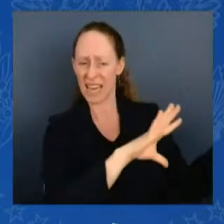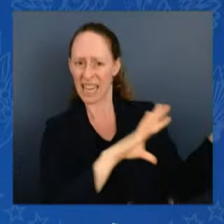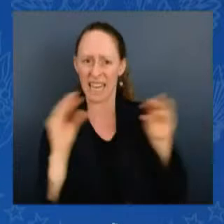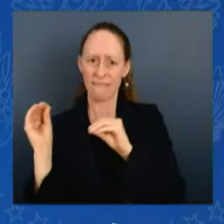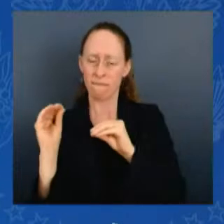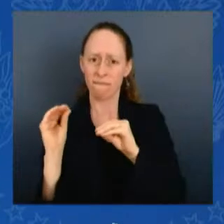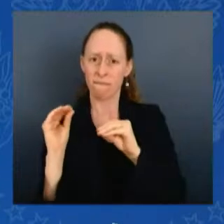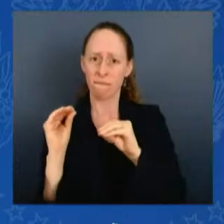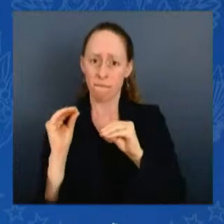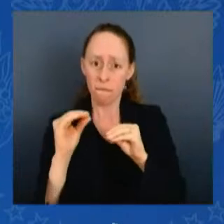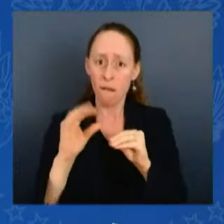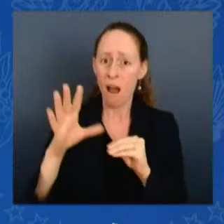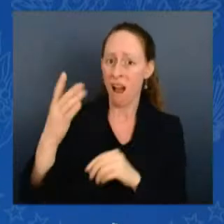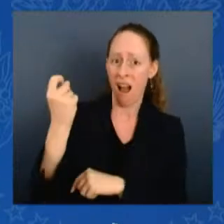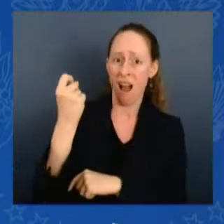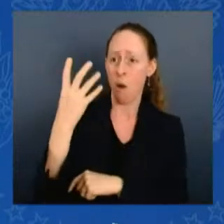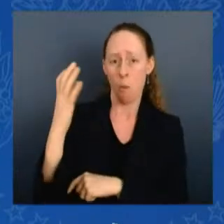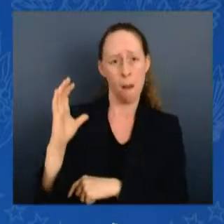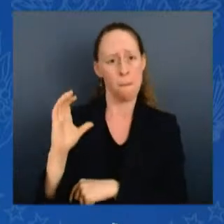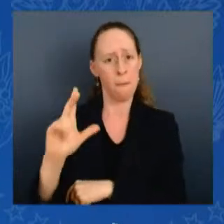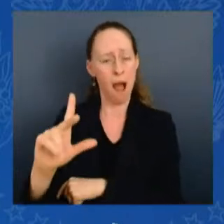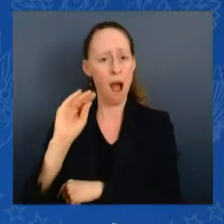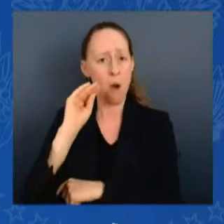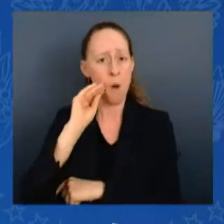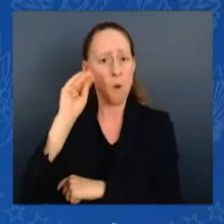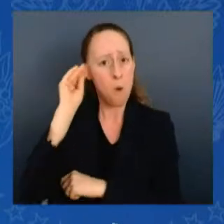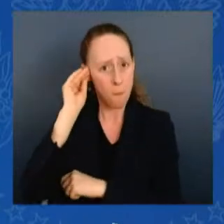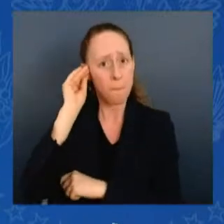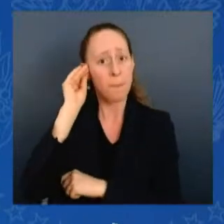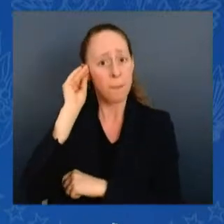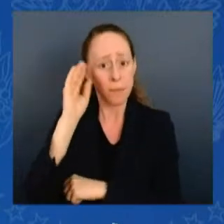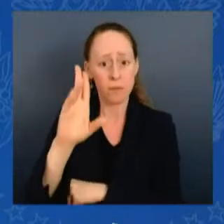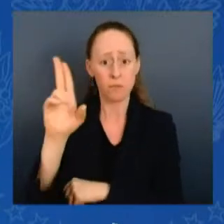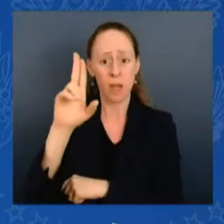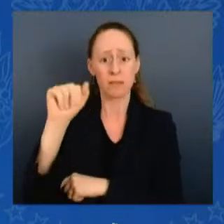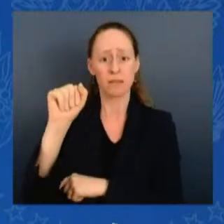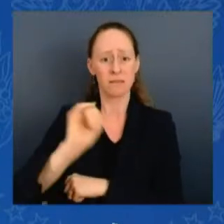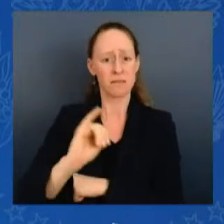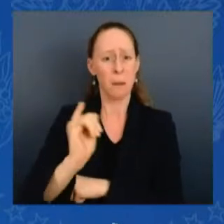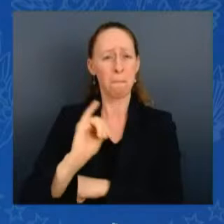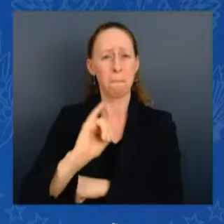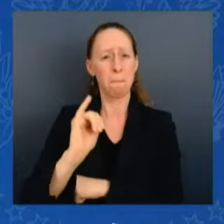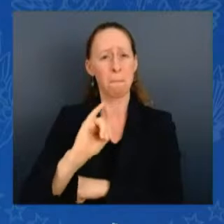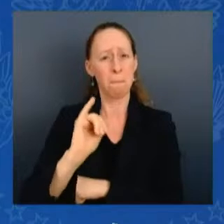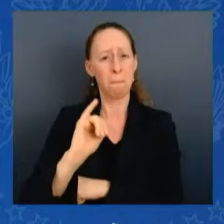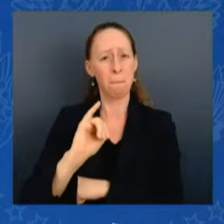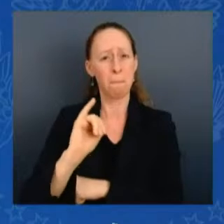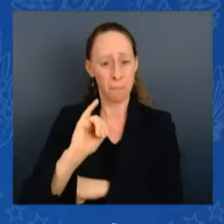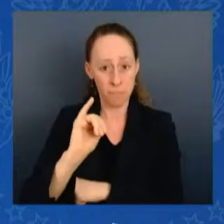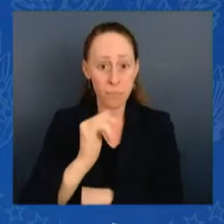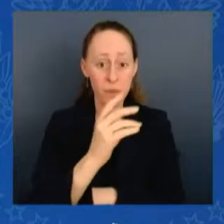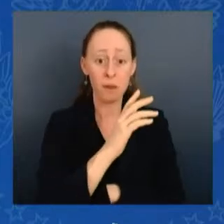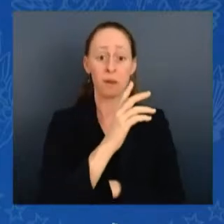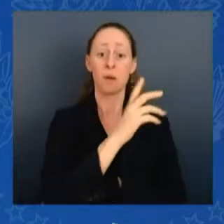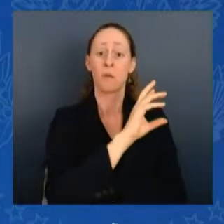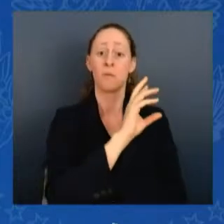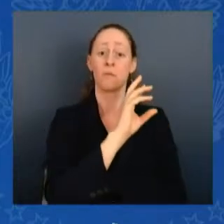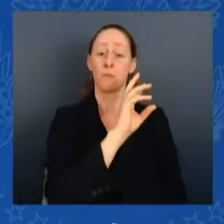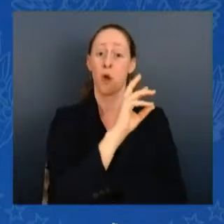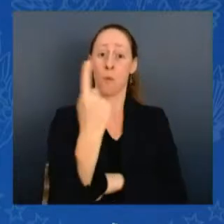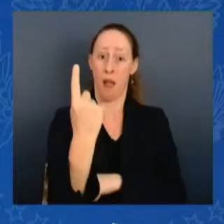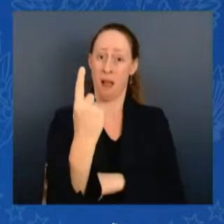United States did after World War I. Fortunately, this time,